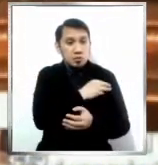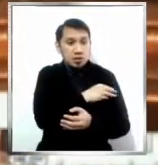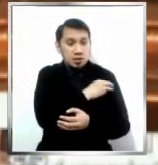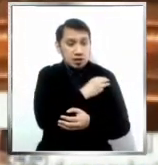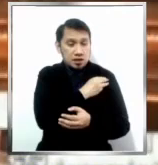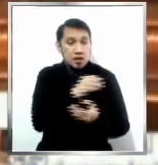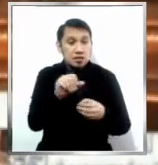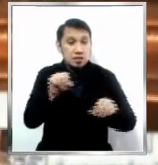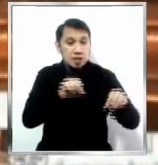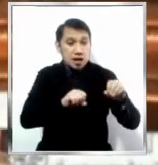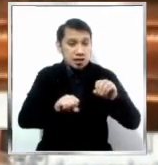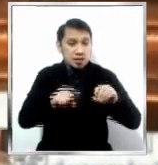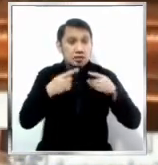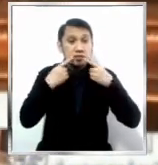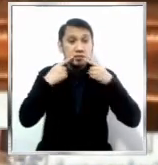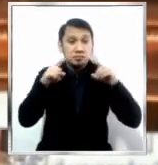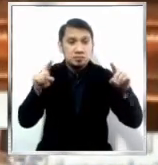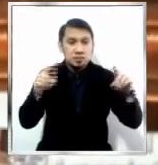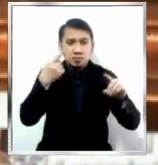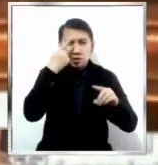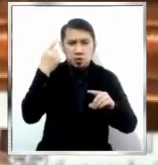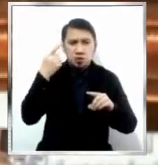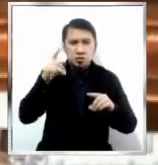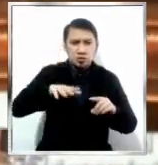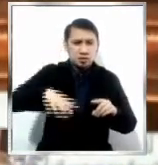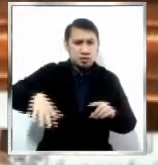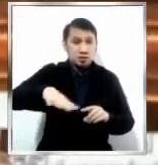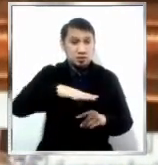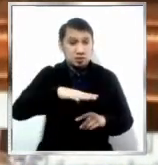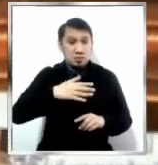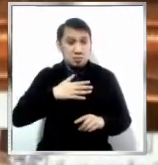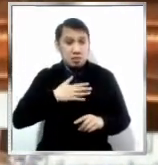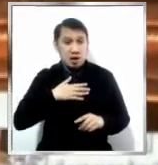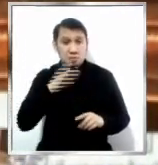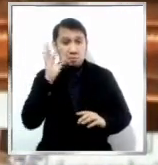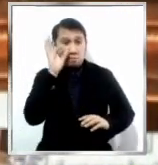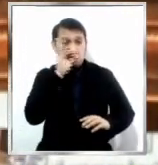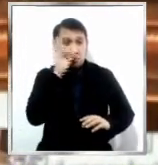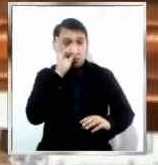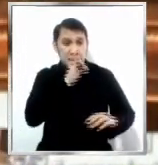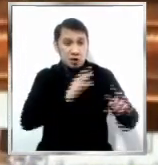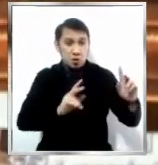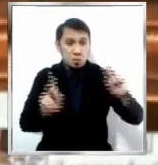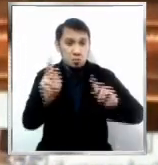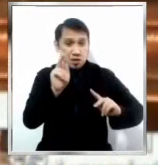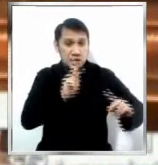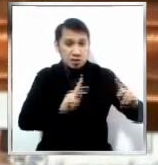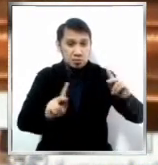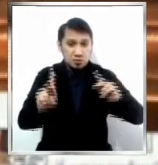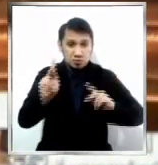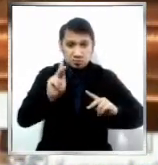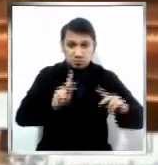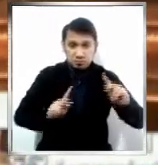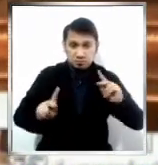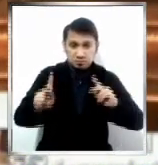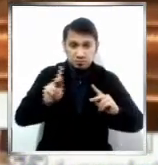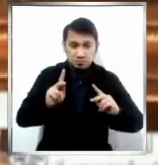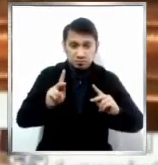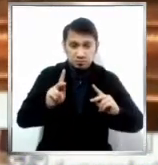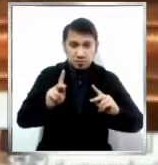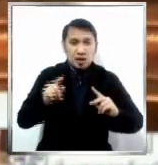kasi mga kababayan ko, ito yung mga ginawa